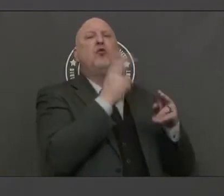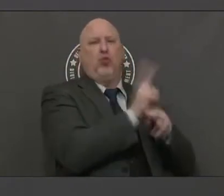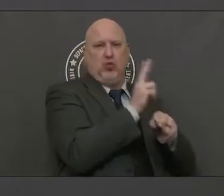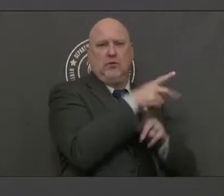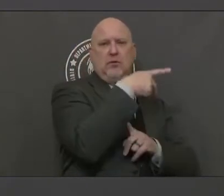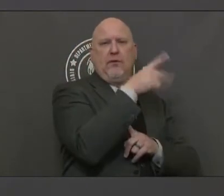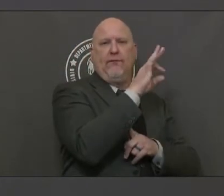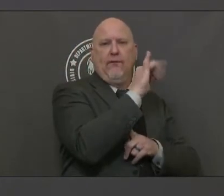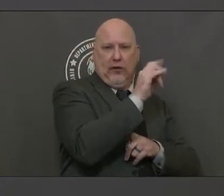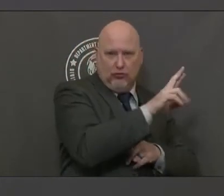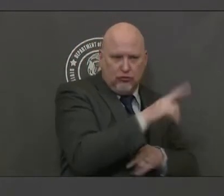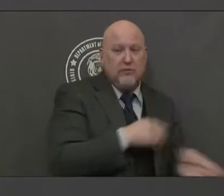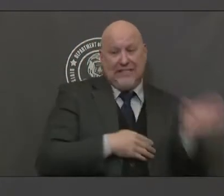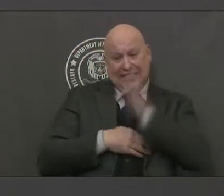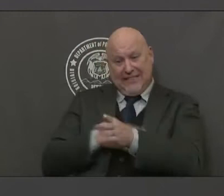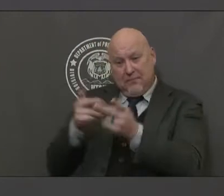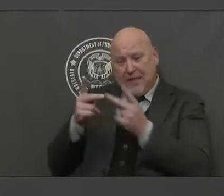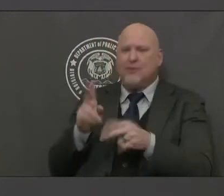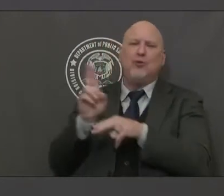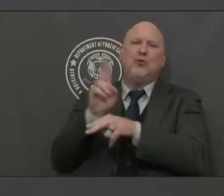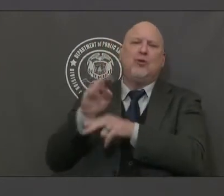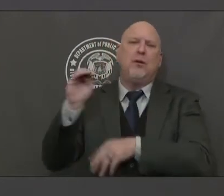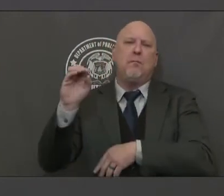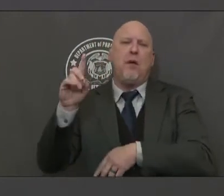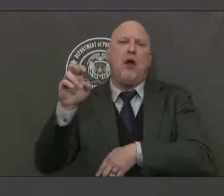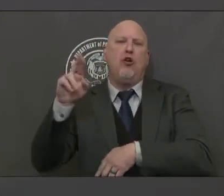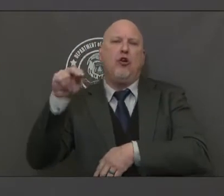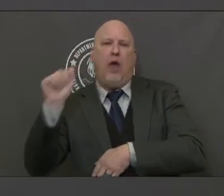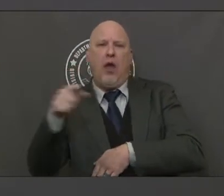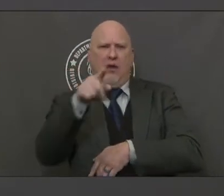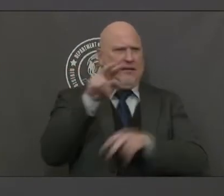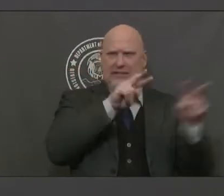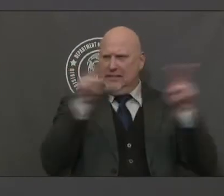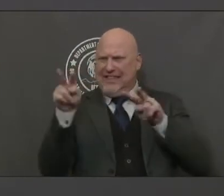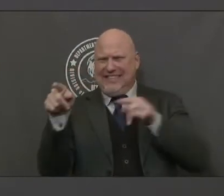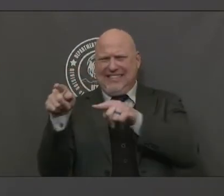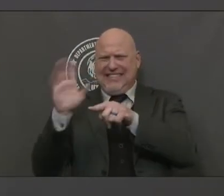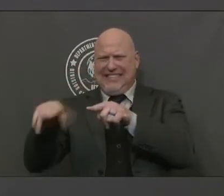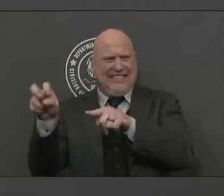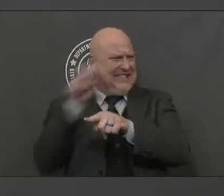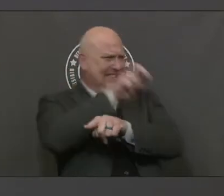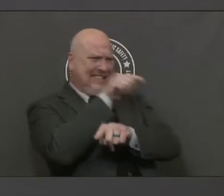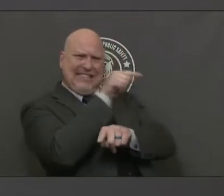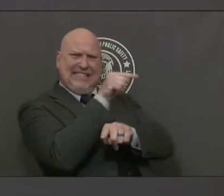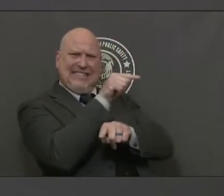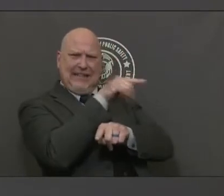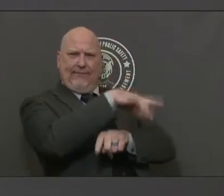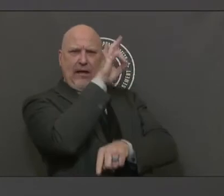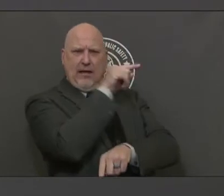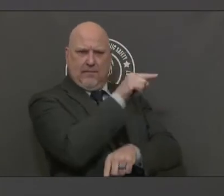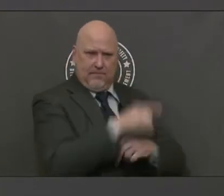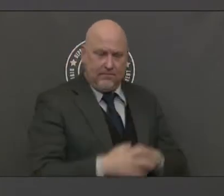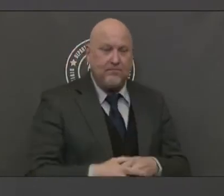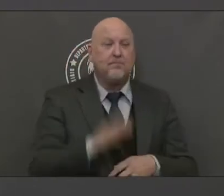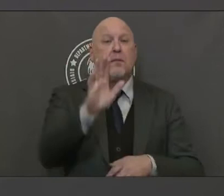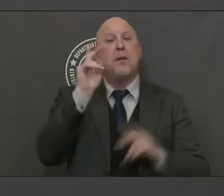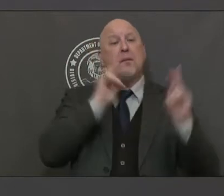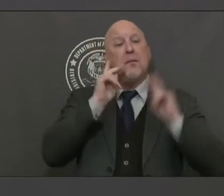or 17 that have those comorbidities, but please make sure that you schedule yours for a location with the Pfizer